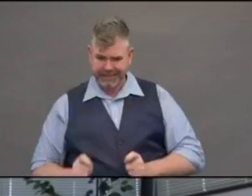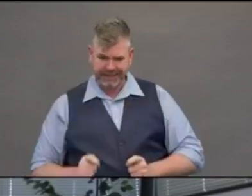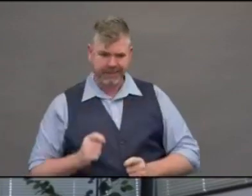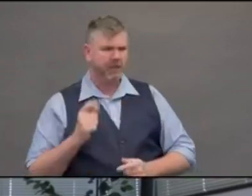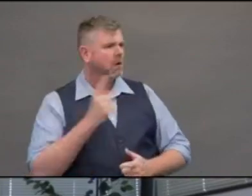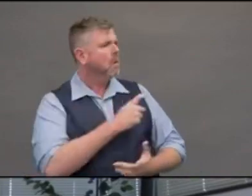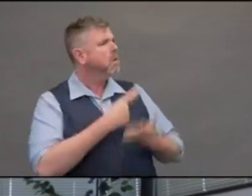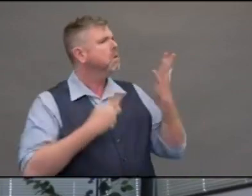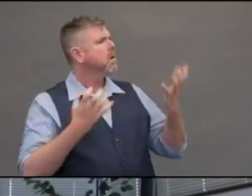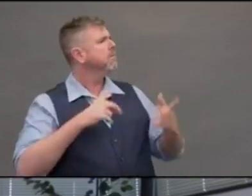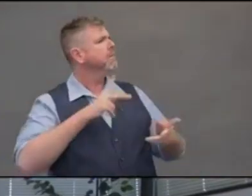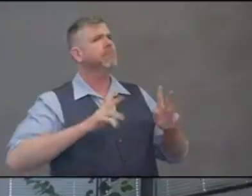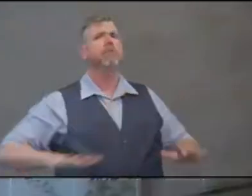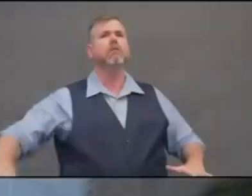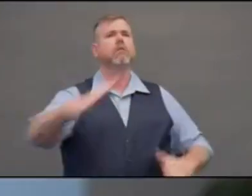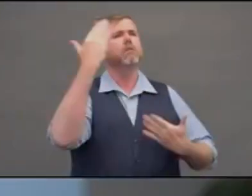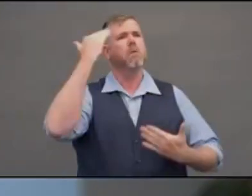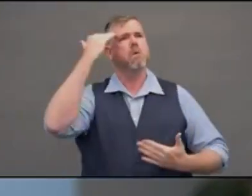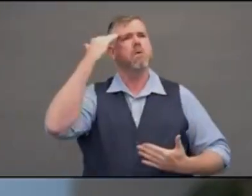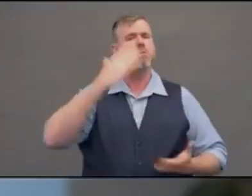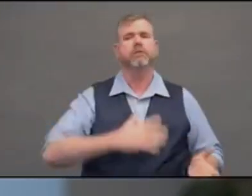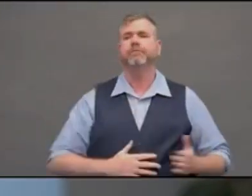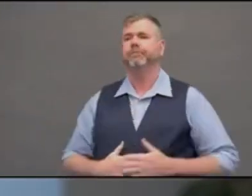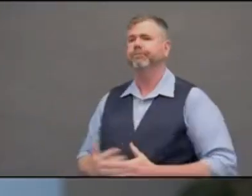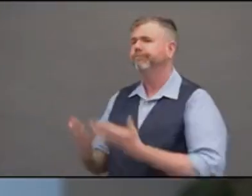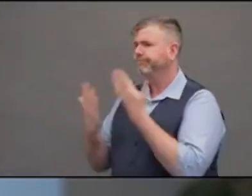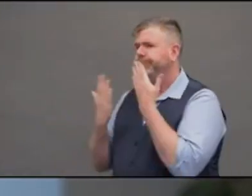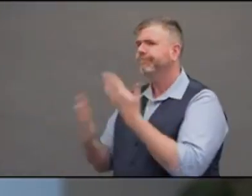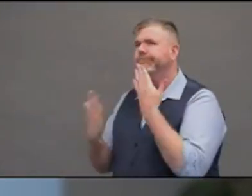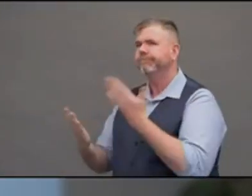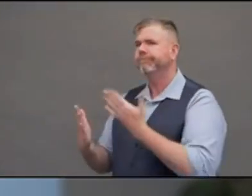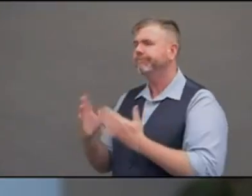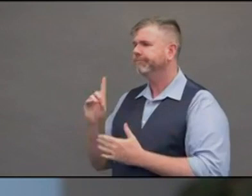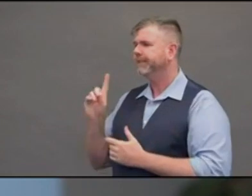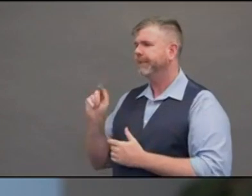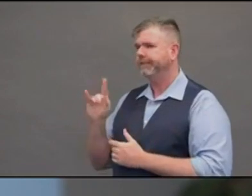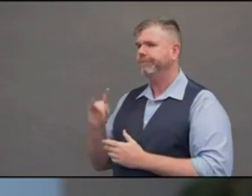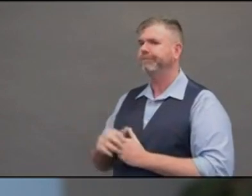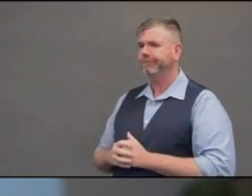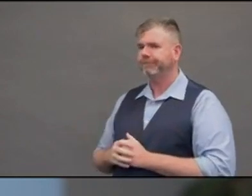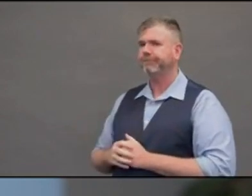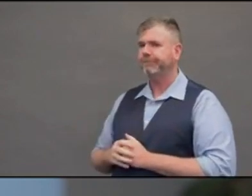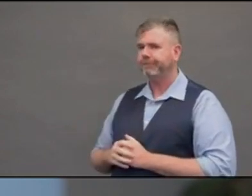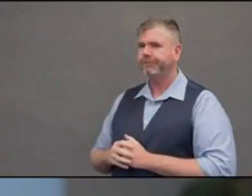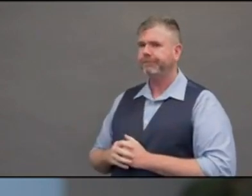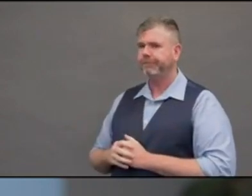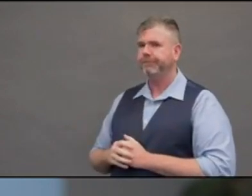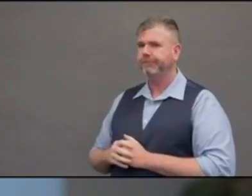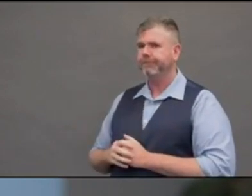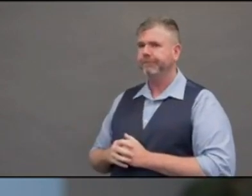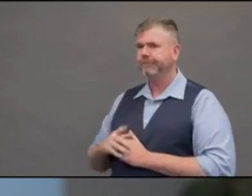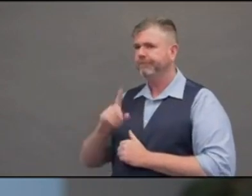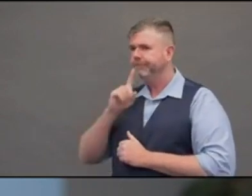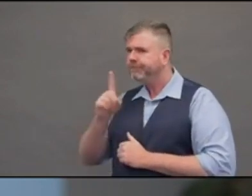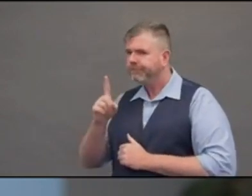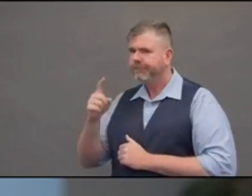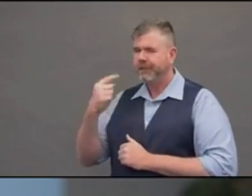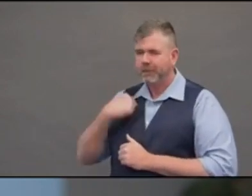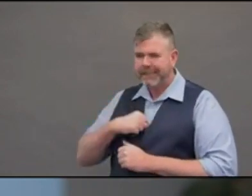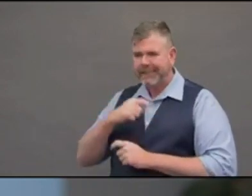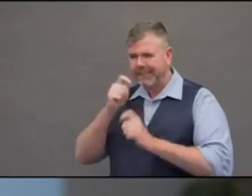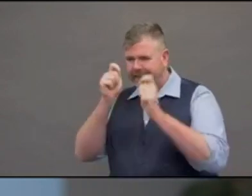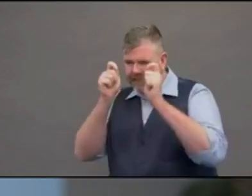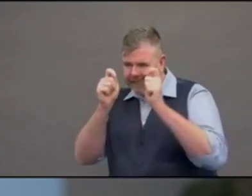As an attorney, we can often get kind of caught up in details and technicalities, but one of my first principles as a